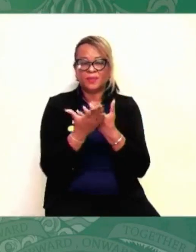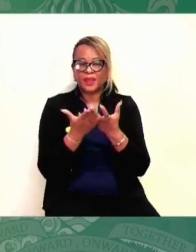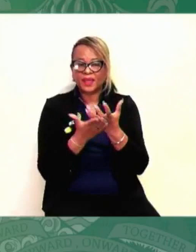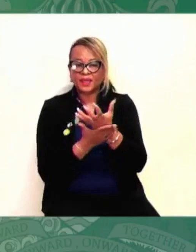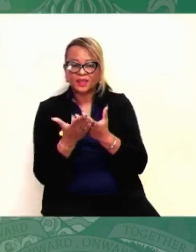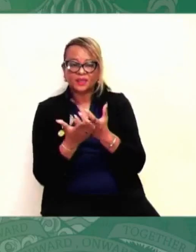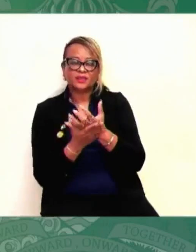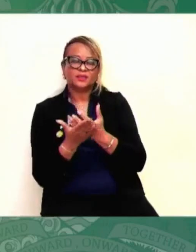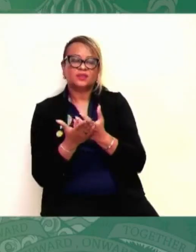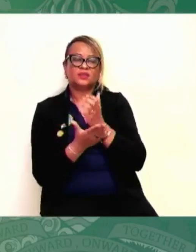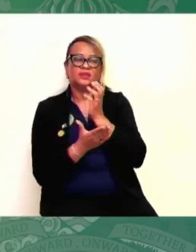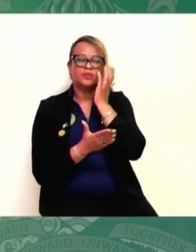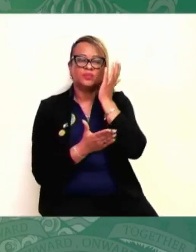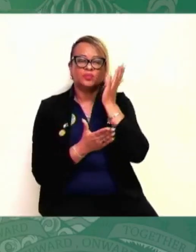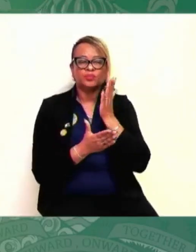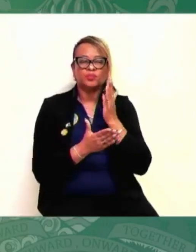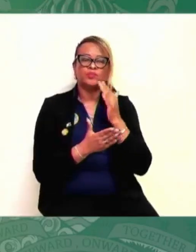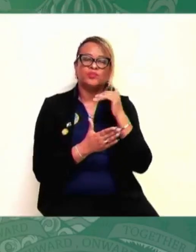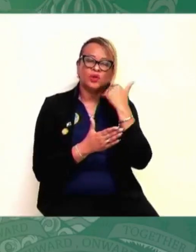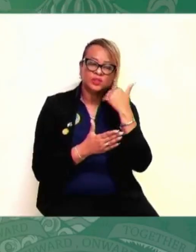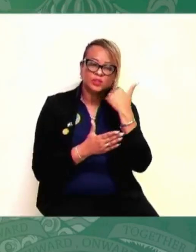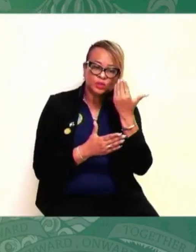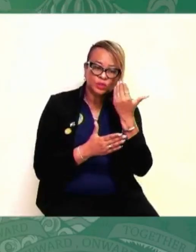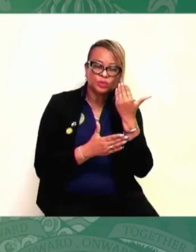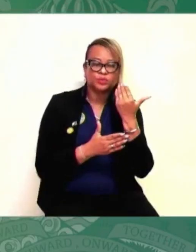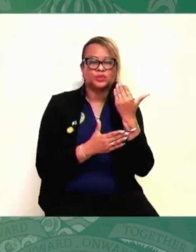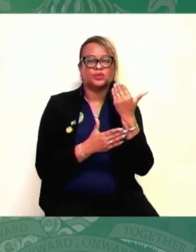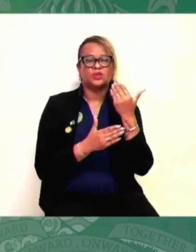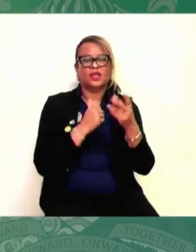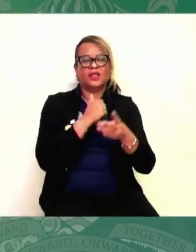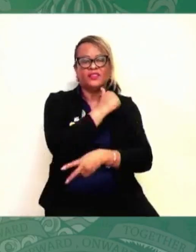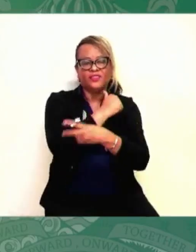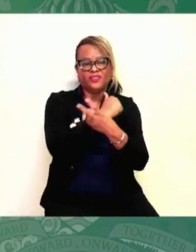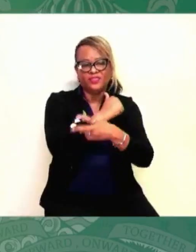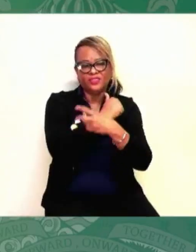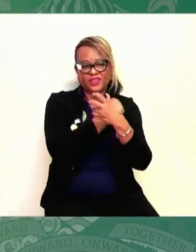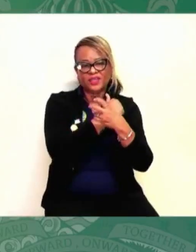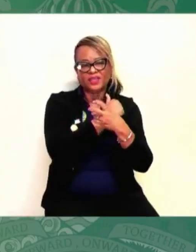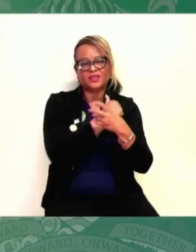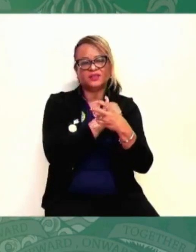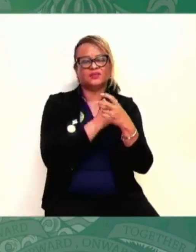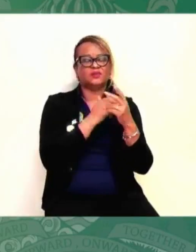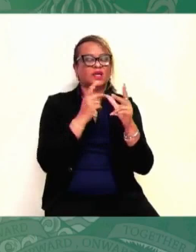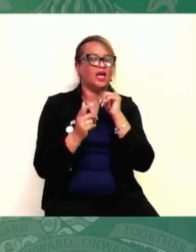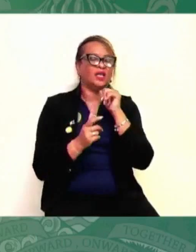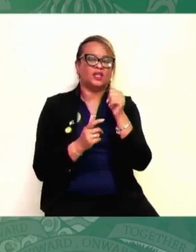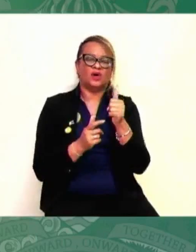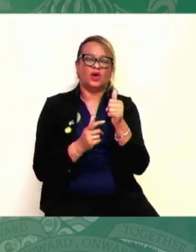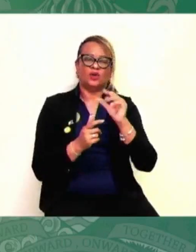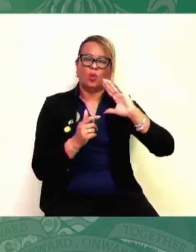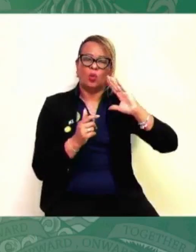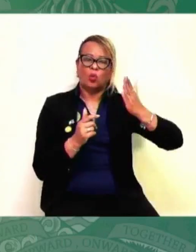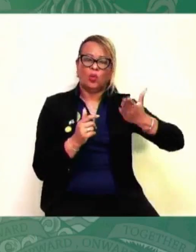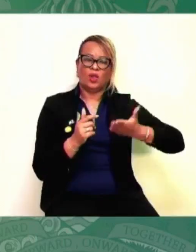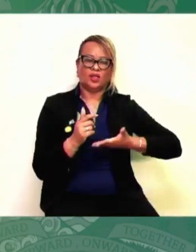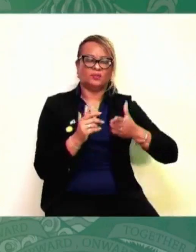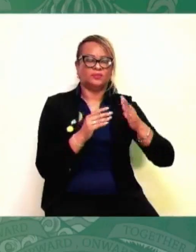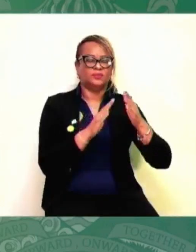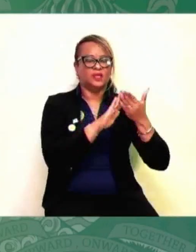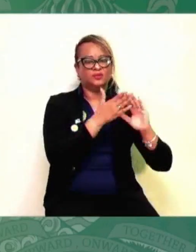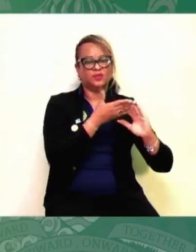prostitutes, harassers, thieves, and troublemakers are not welcome downtown.